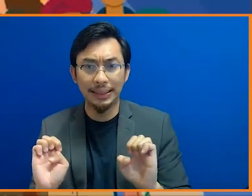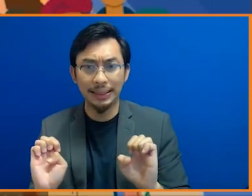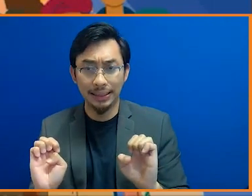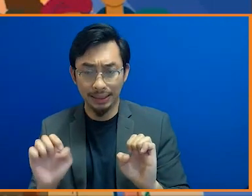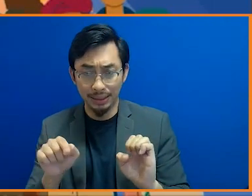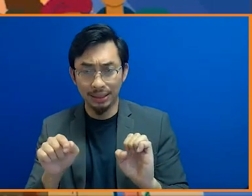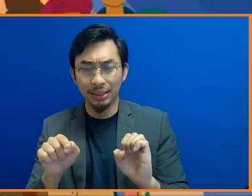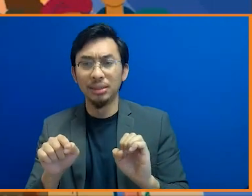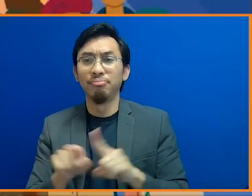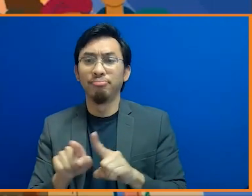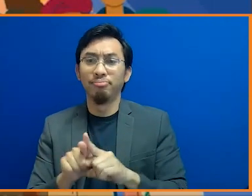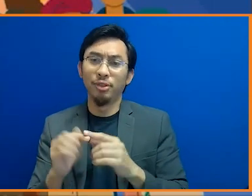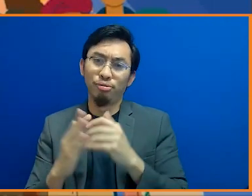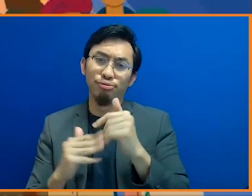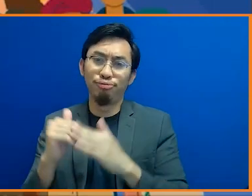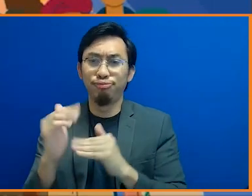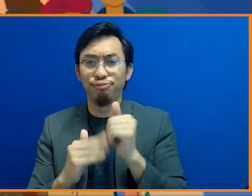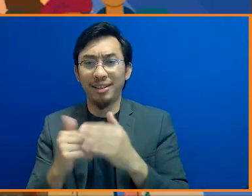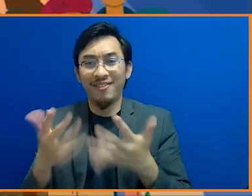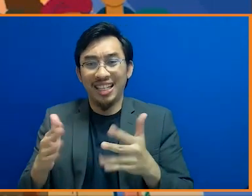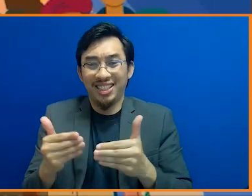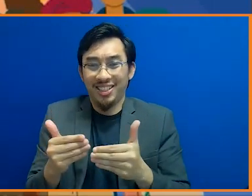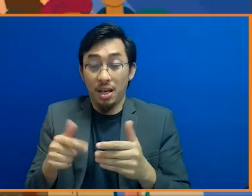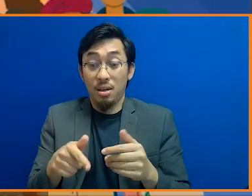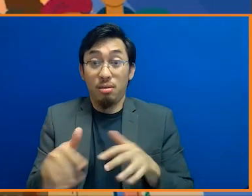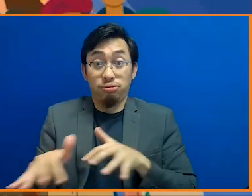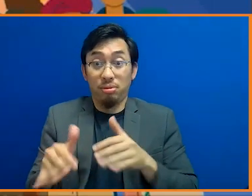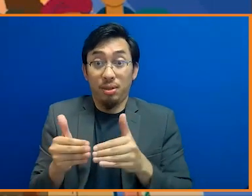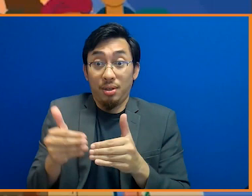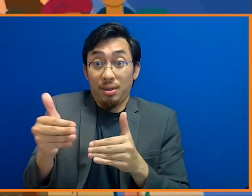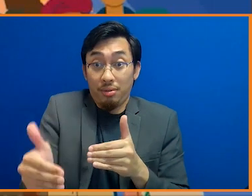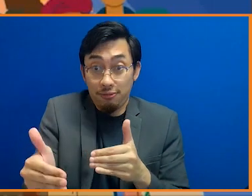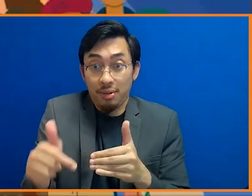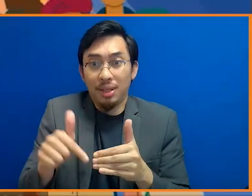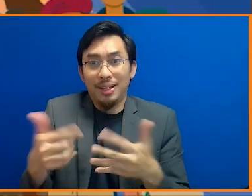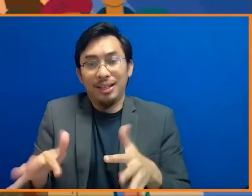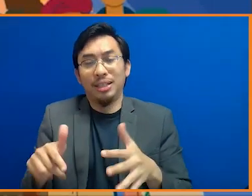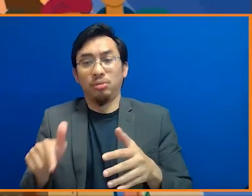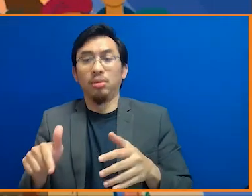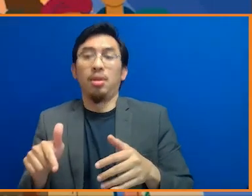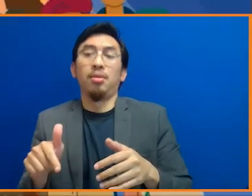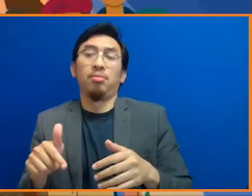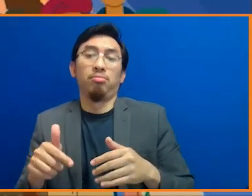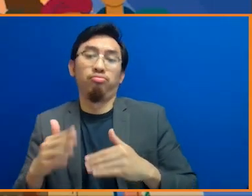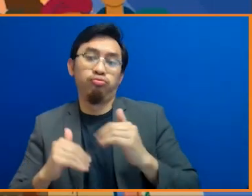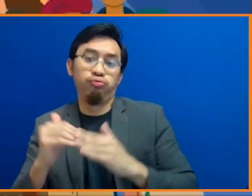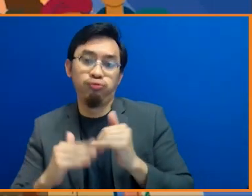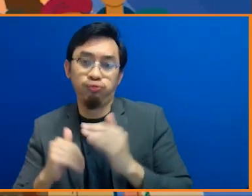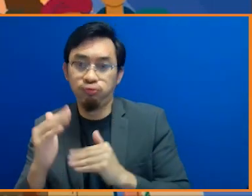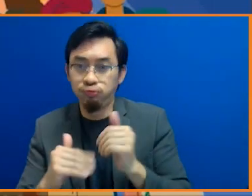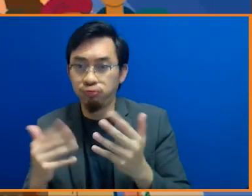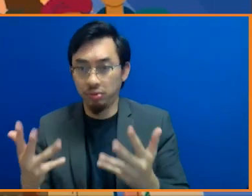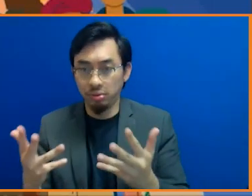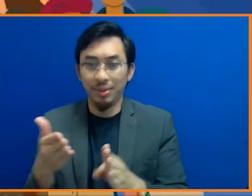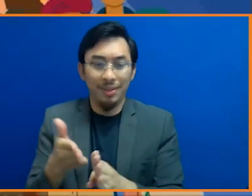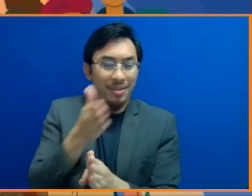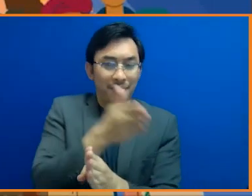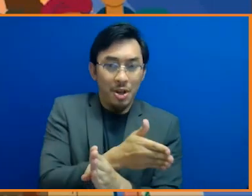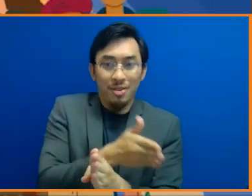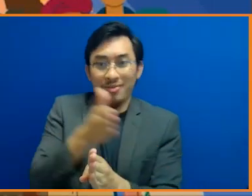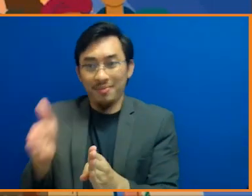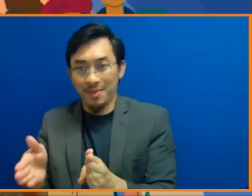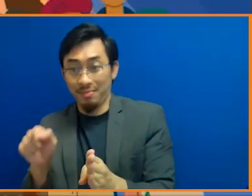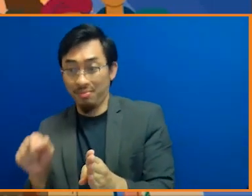and reconstruction phase. After the reconstruction, we aim actually to have a condition